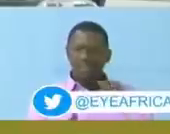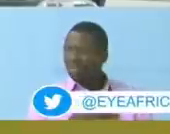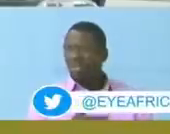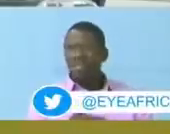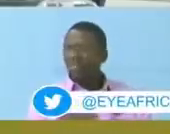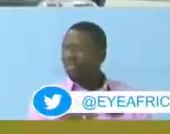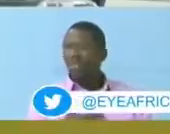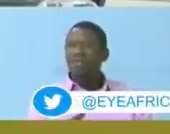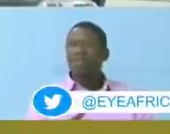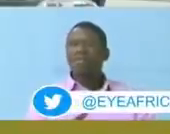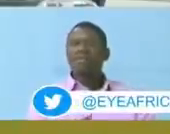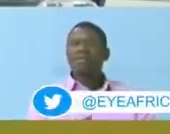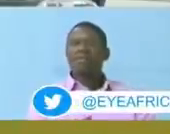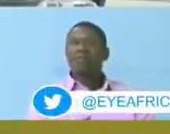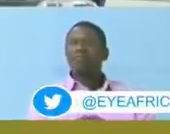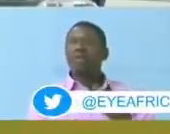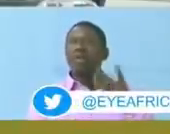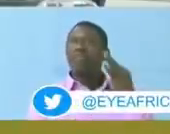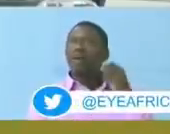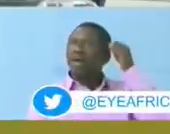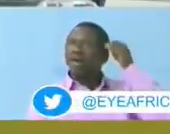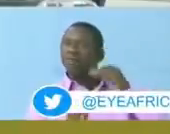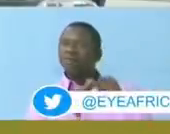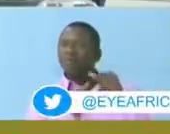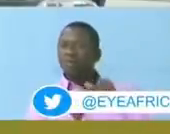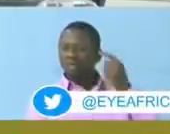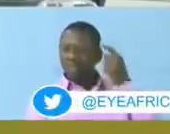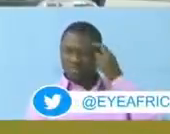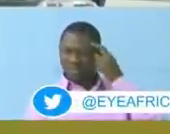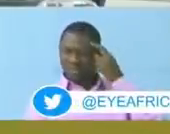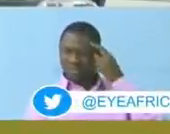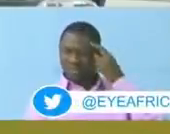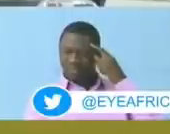If I remember, I think this is about